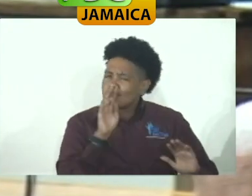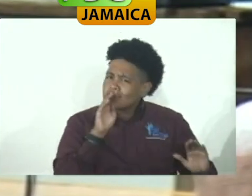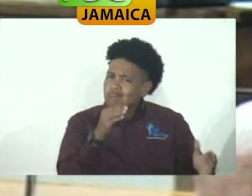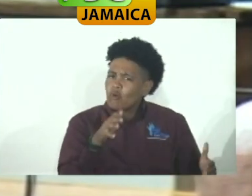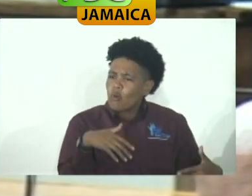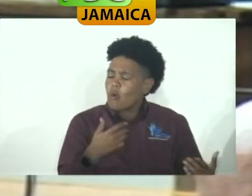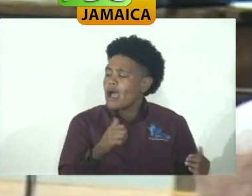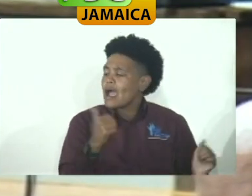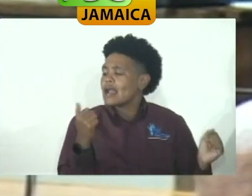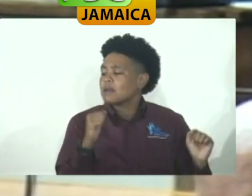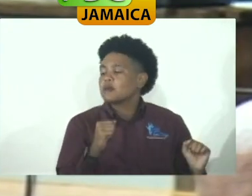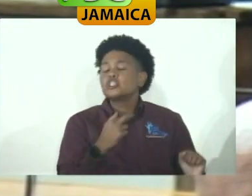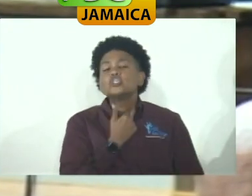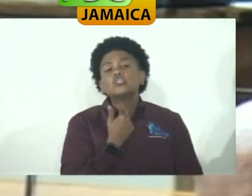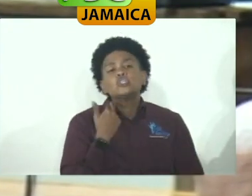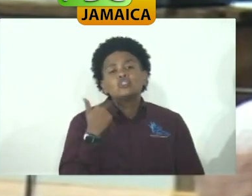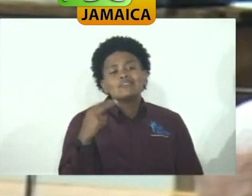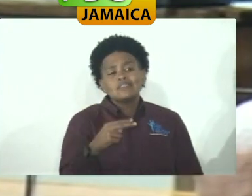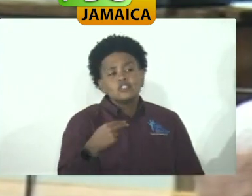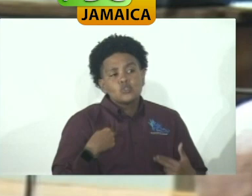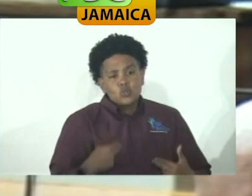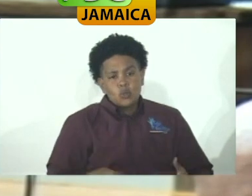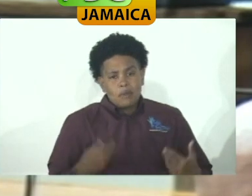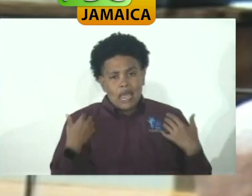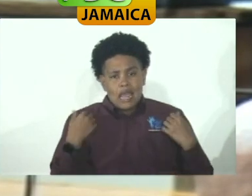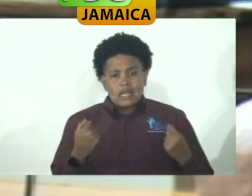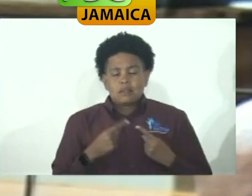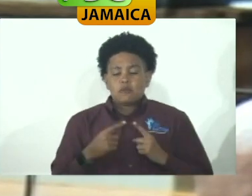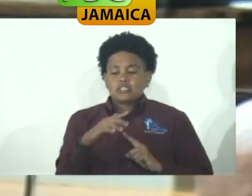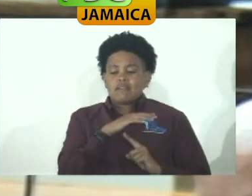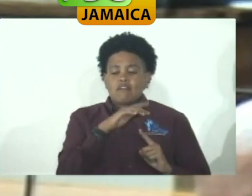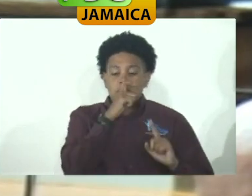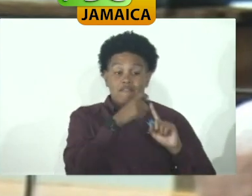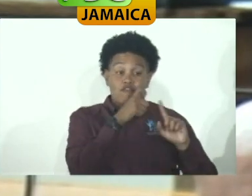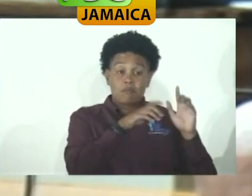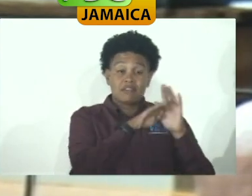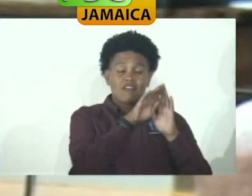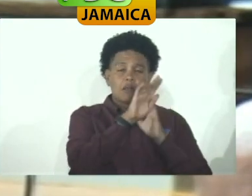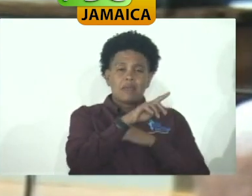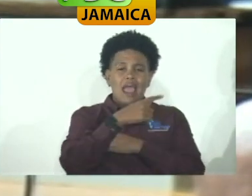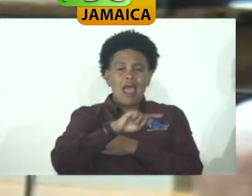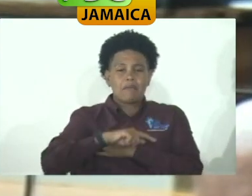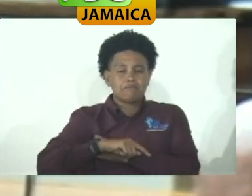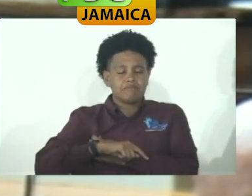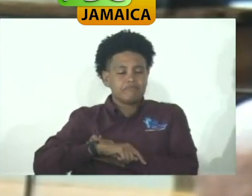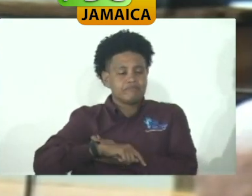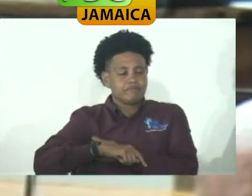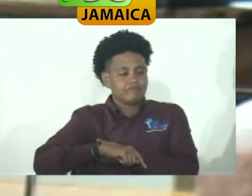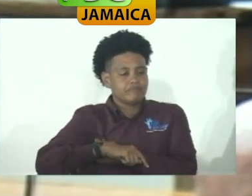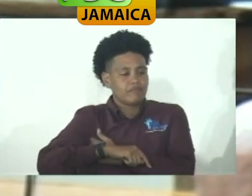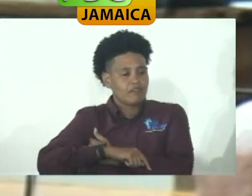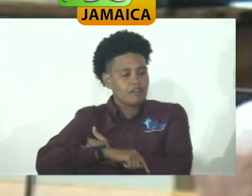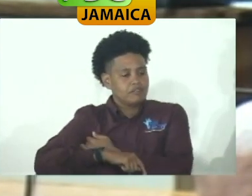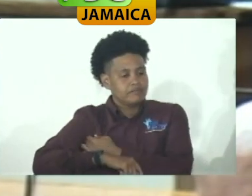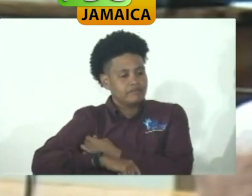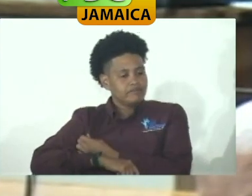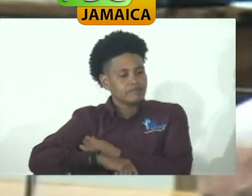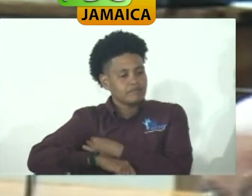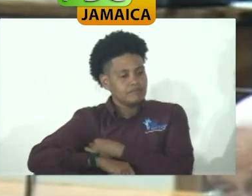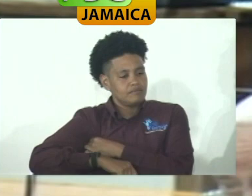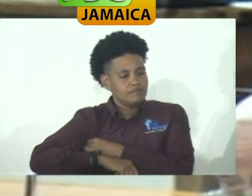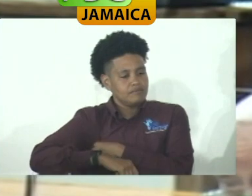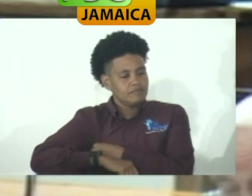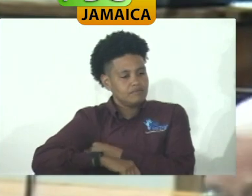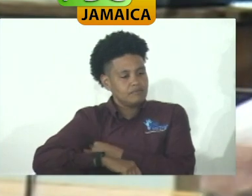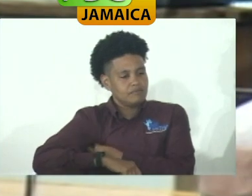geared towards any potential risk to human health and environment from development, transboundary movement, handling and use